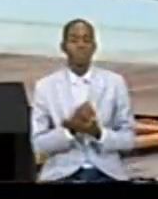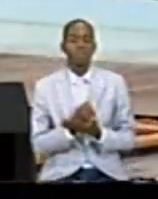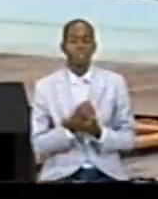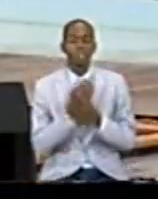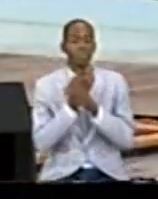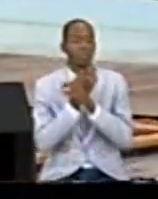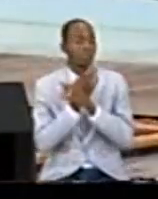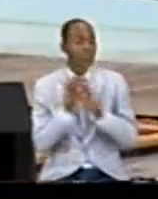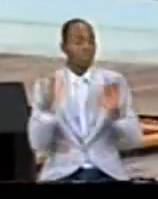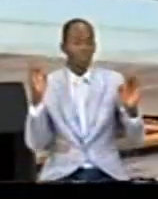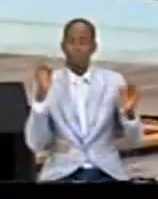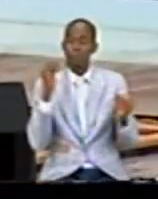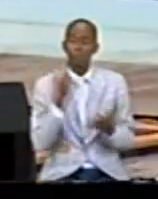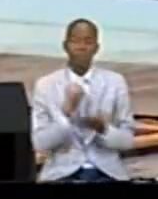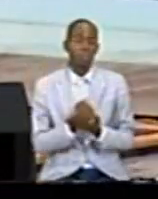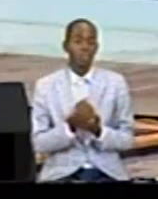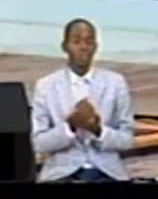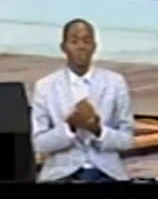Free.